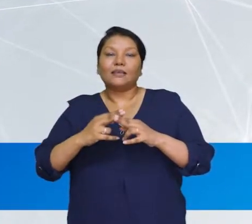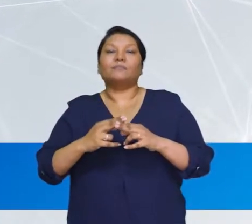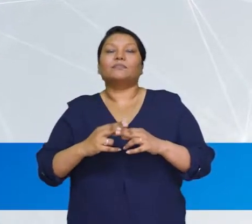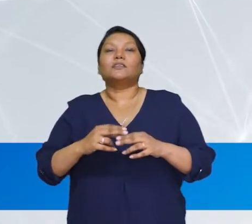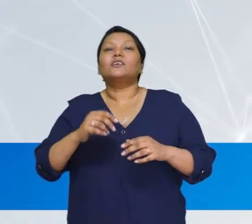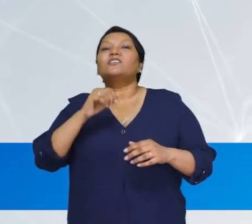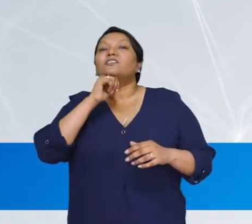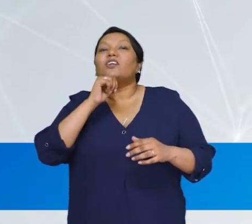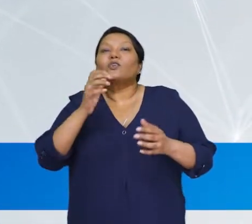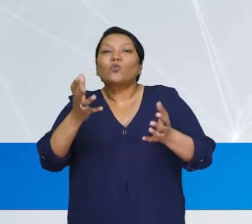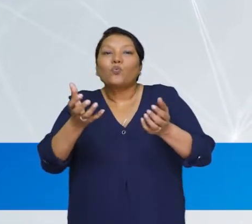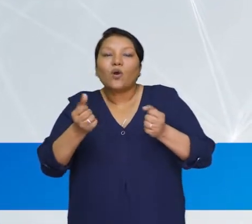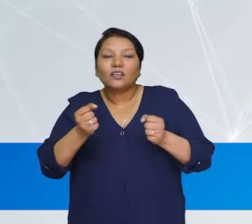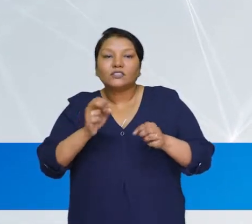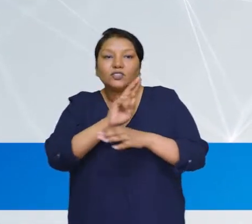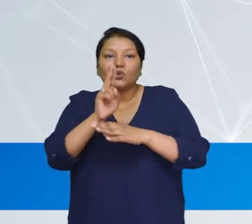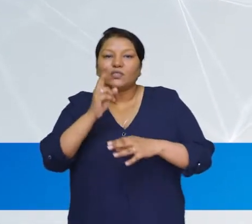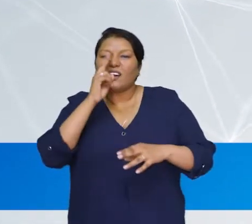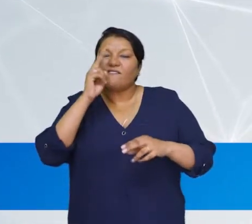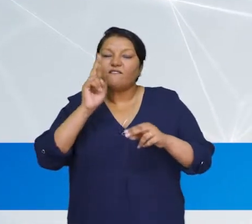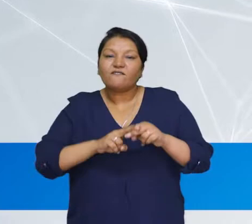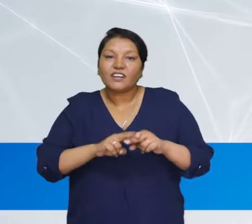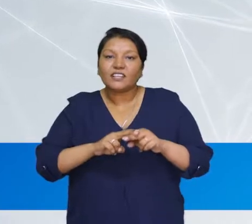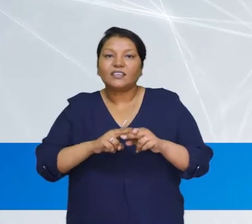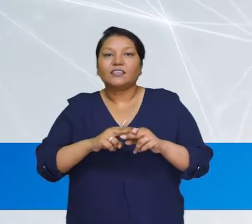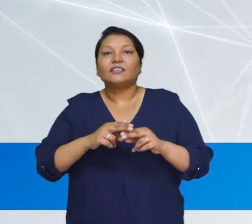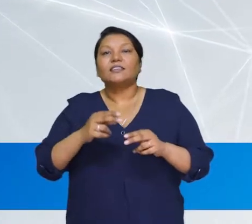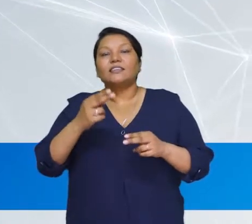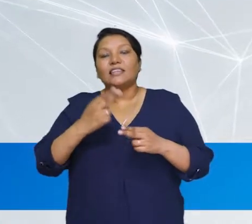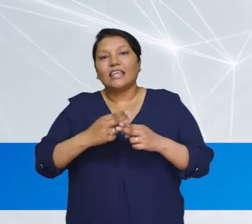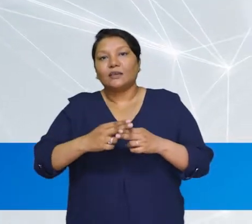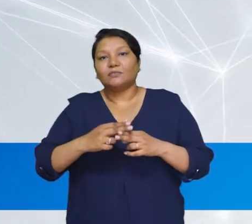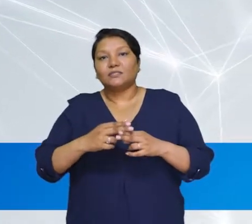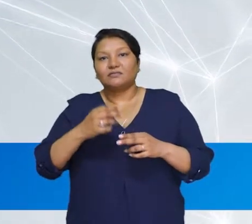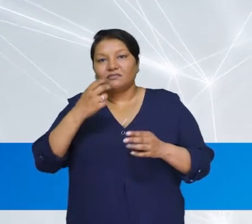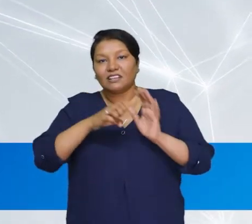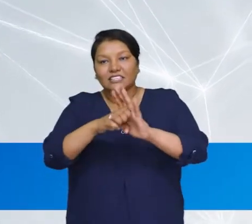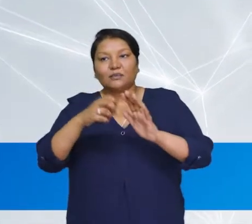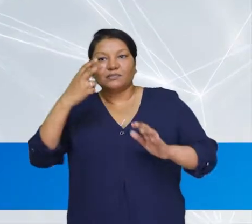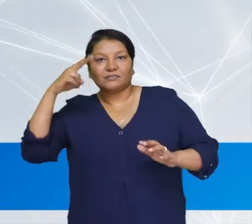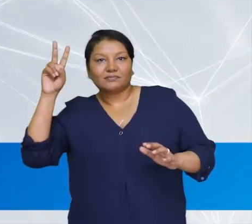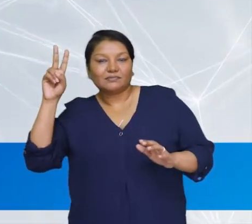firstinitial.lastname@yahoo.com. You would want to stay away from examples of emails such as